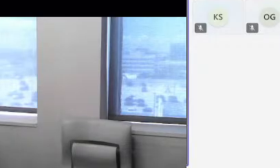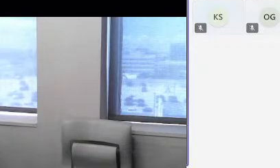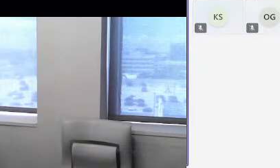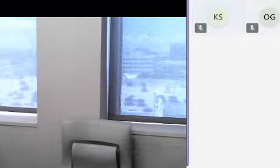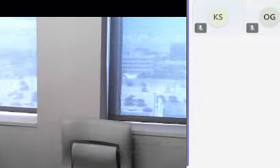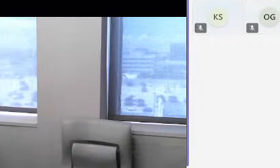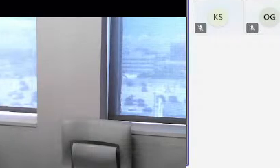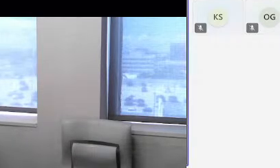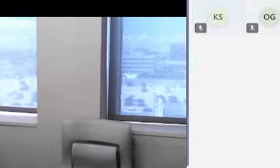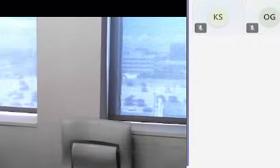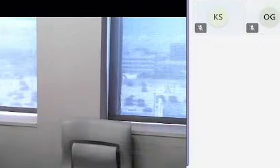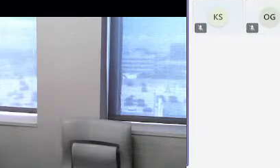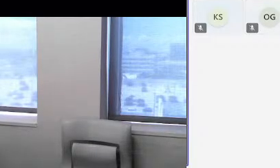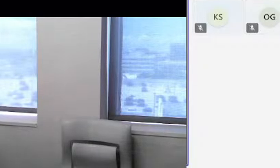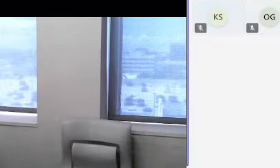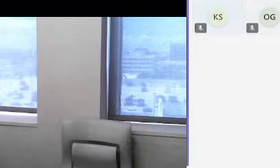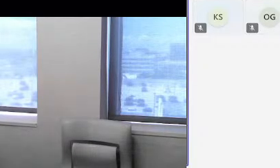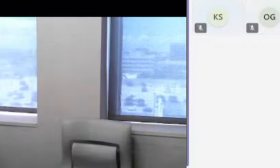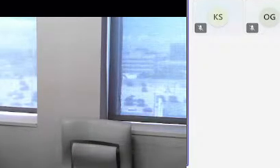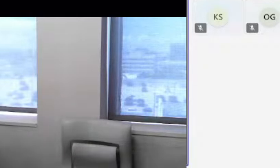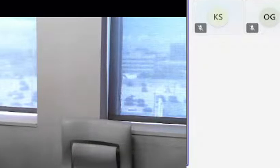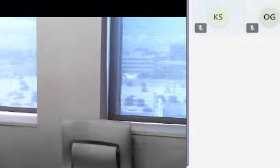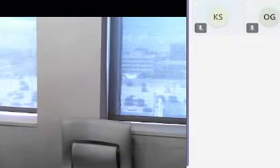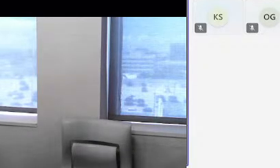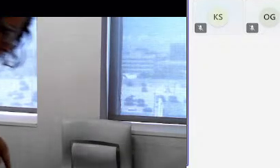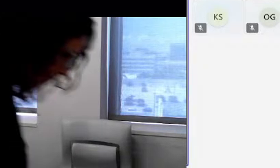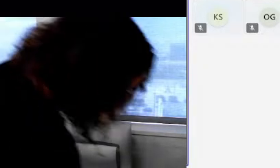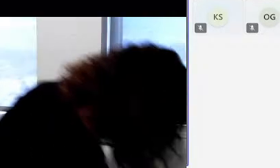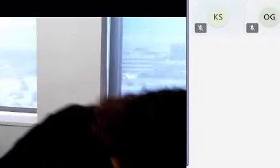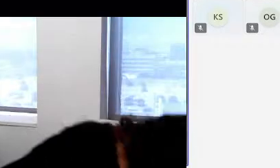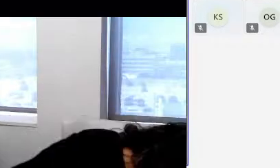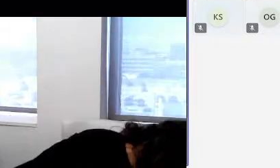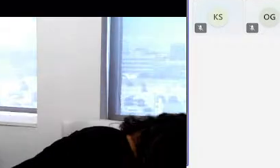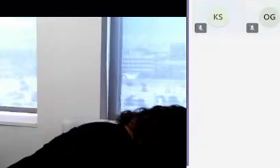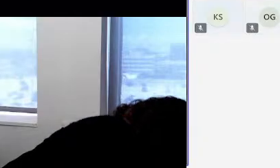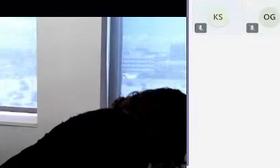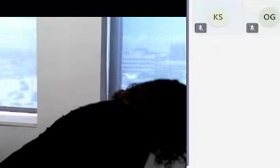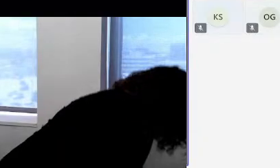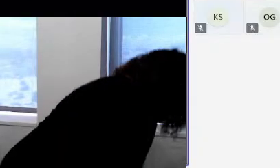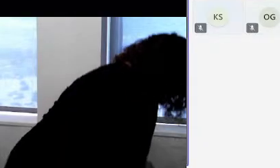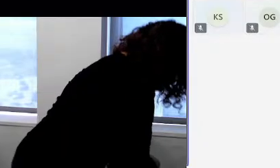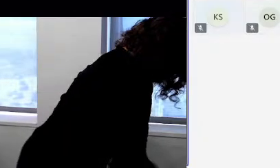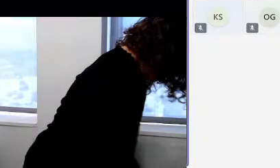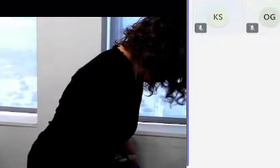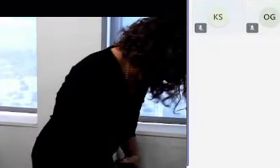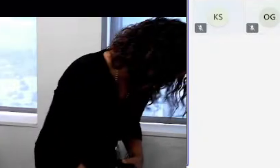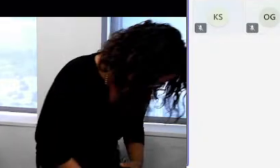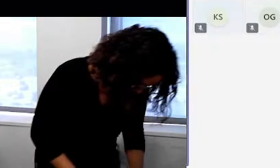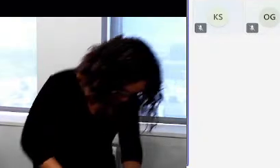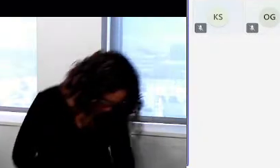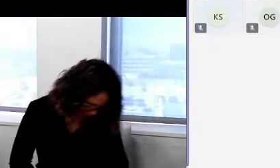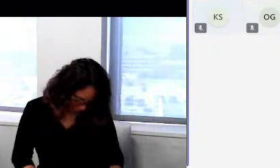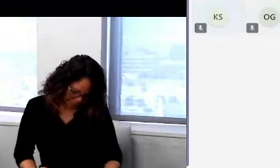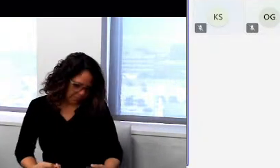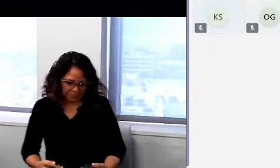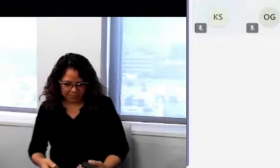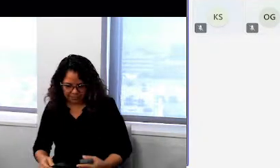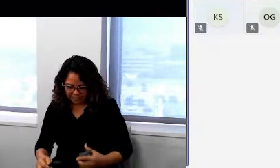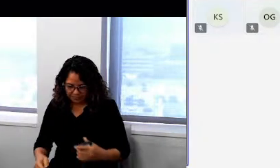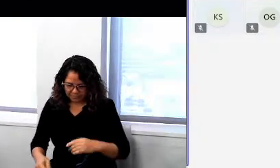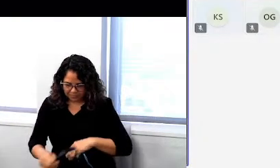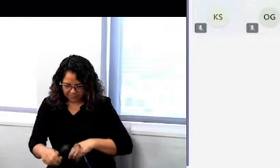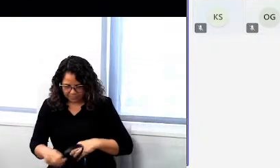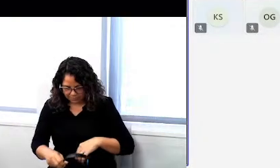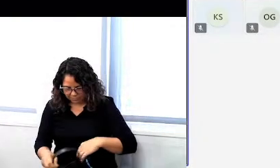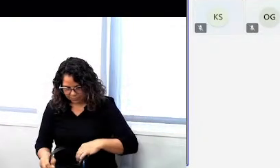two gentlemen from Luma, then Mr. Victor Gonzalez, and then Mr. Fernandez or